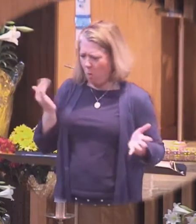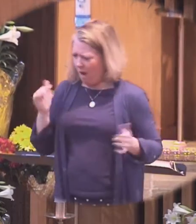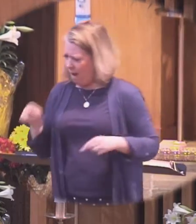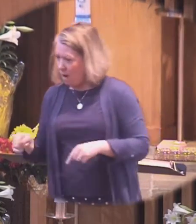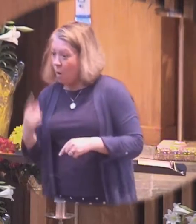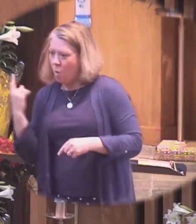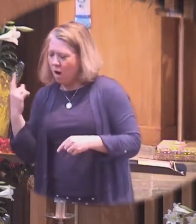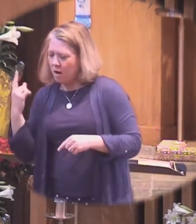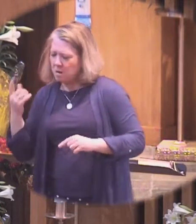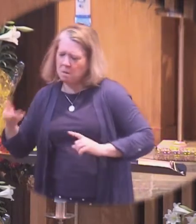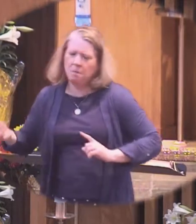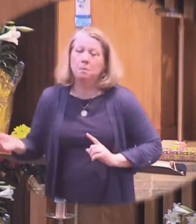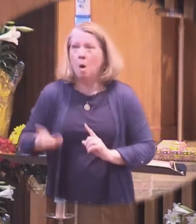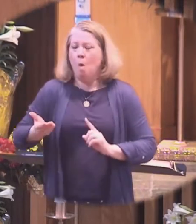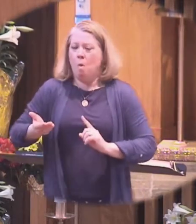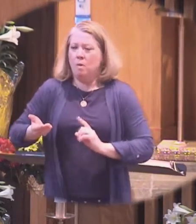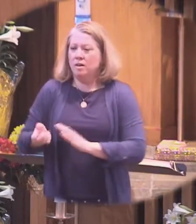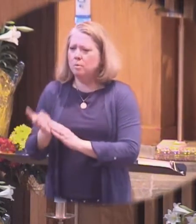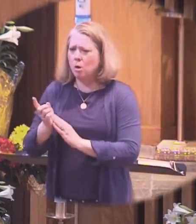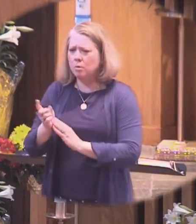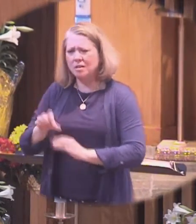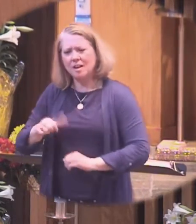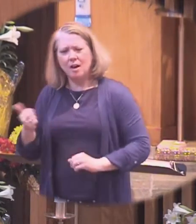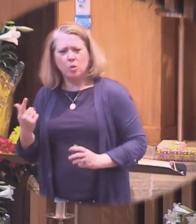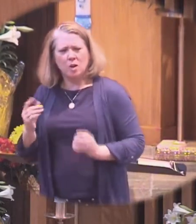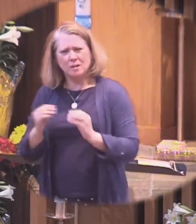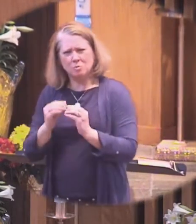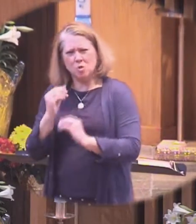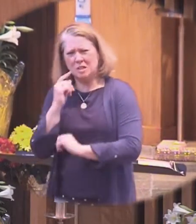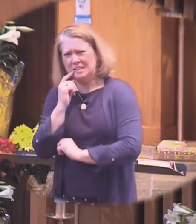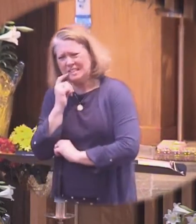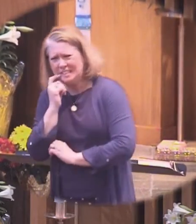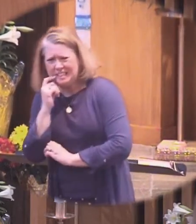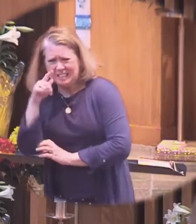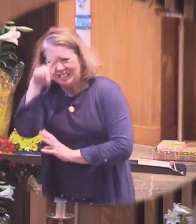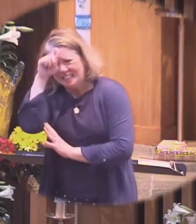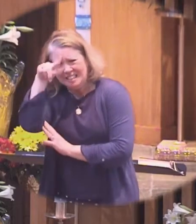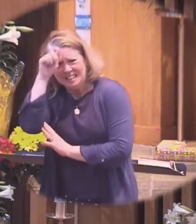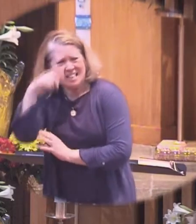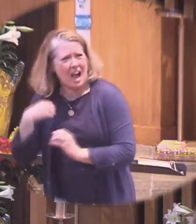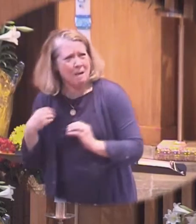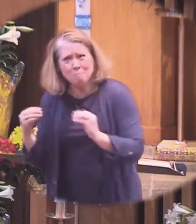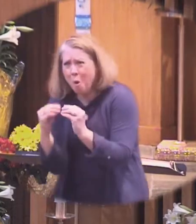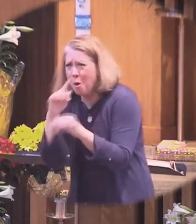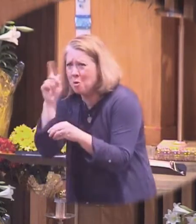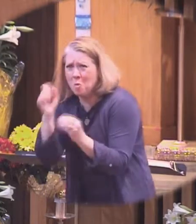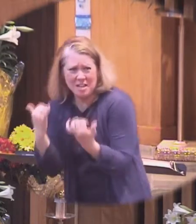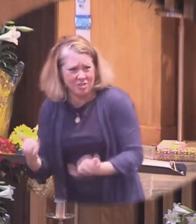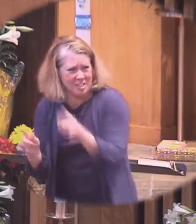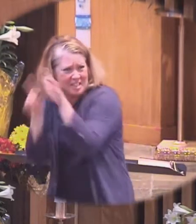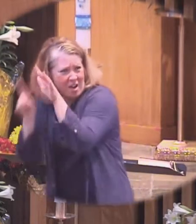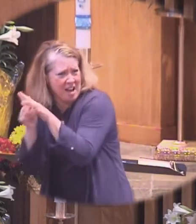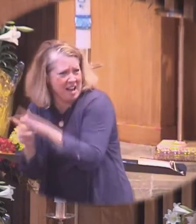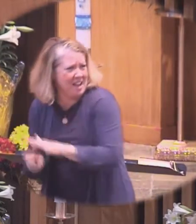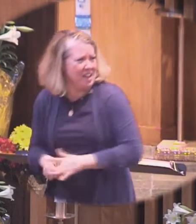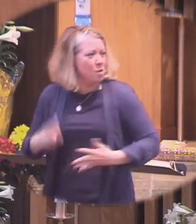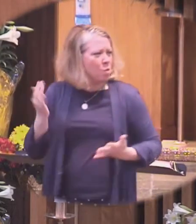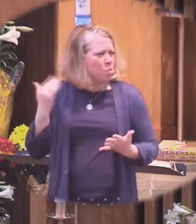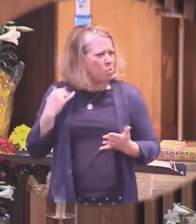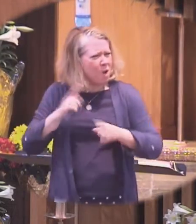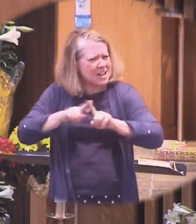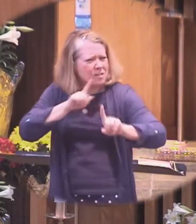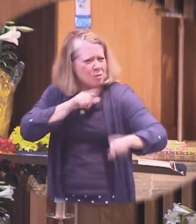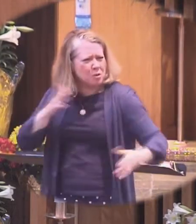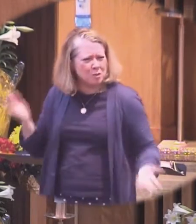one believe in that moment and the other one just has more mystery, asks more questions? There's greater